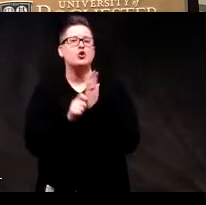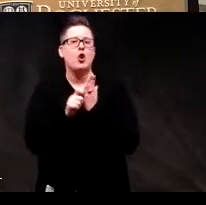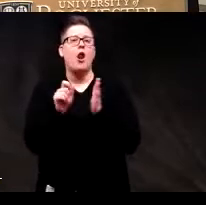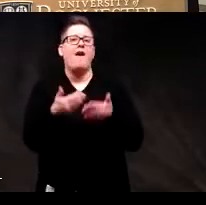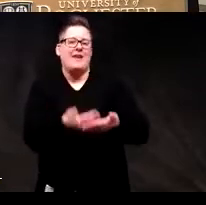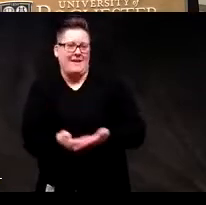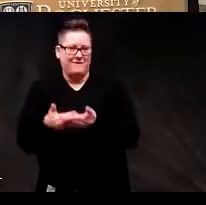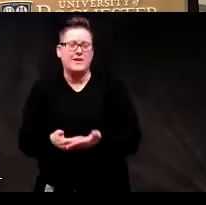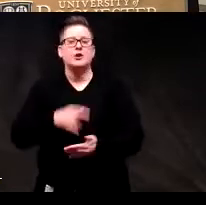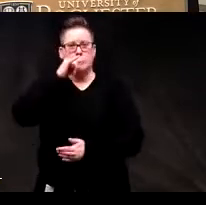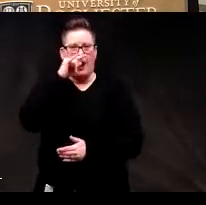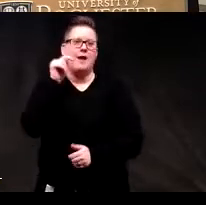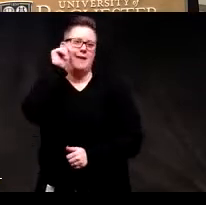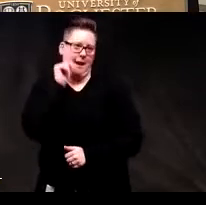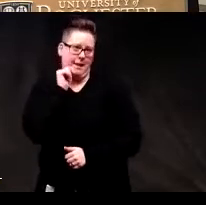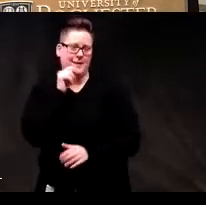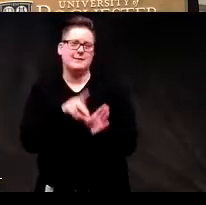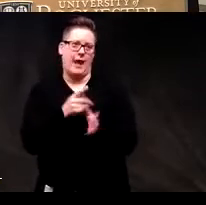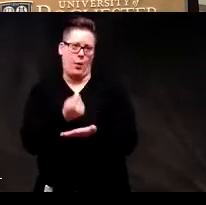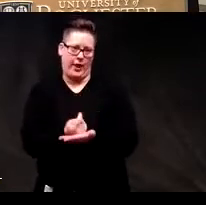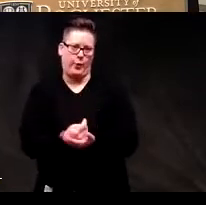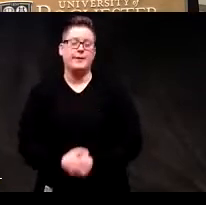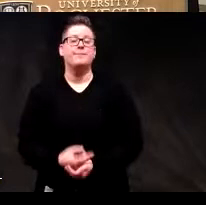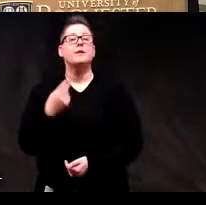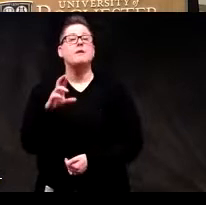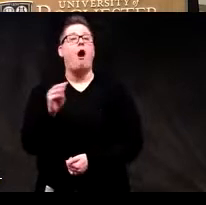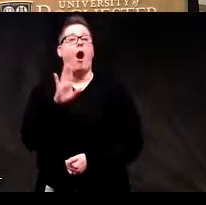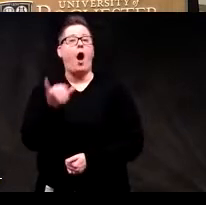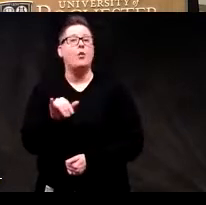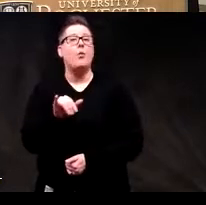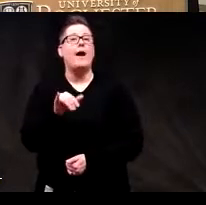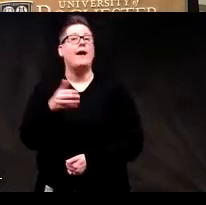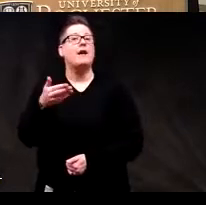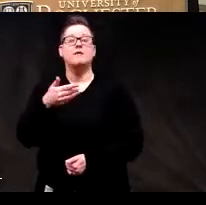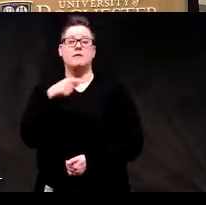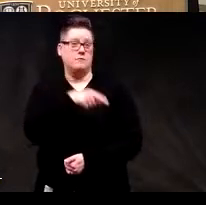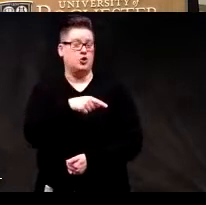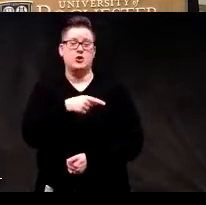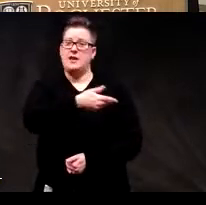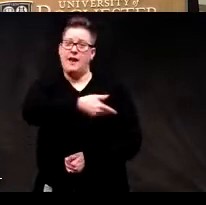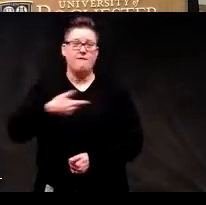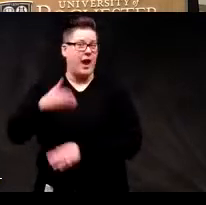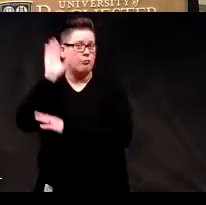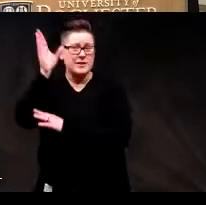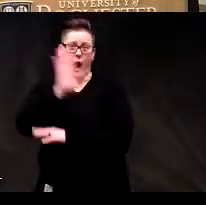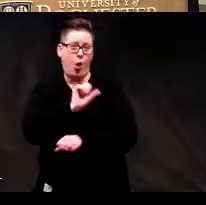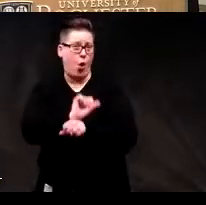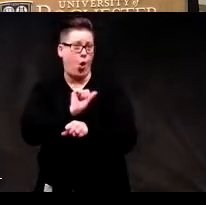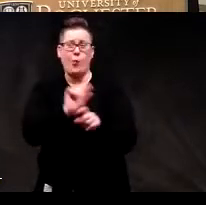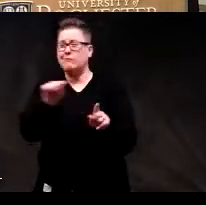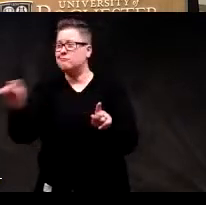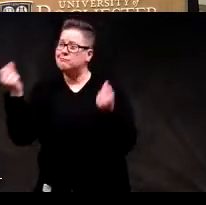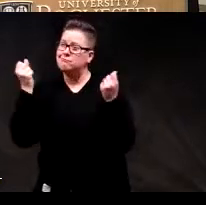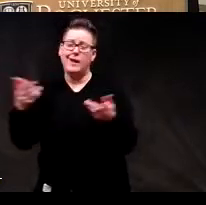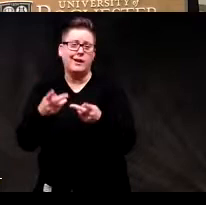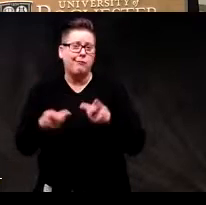Infant, Child, and Adolescent Psychotherapy. Dr. Conway has been an invited presenter for her work in